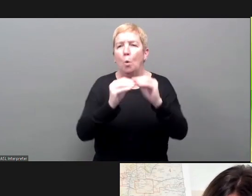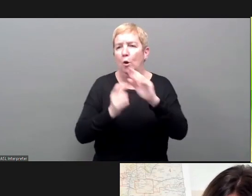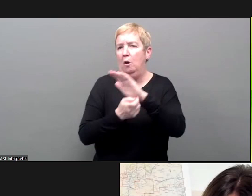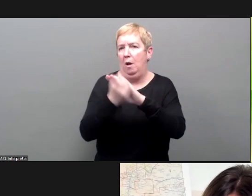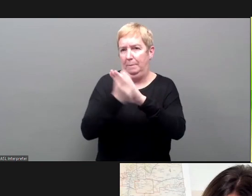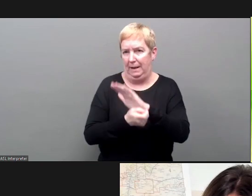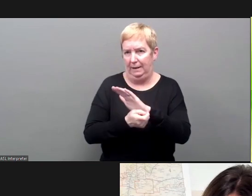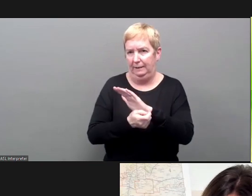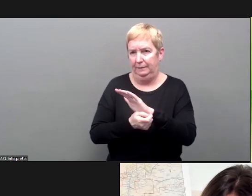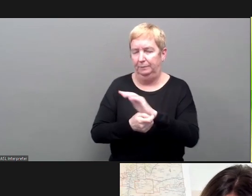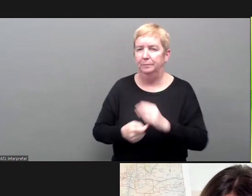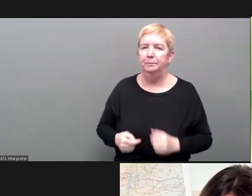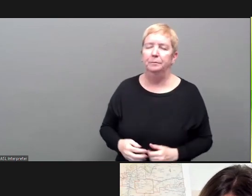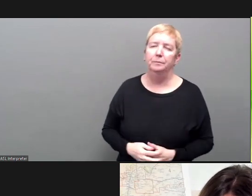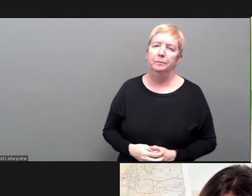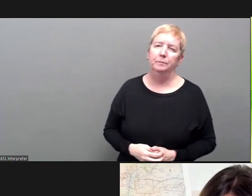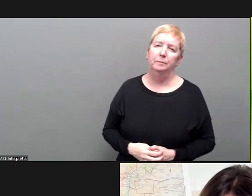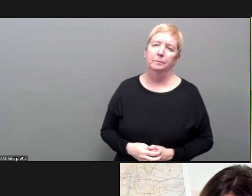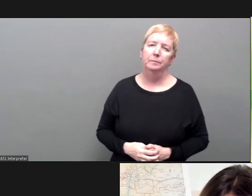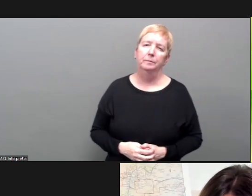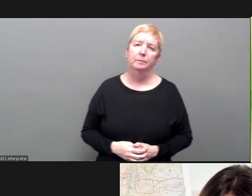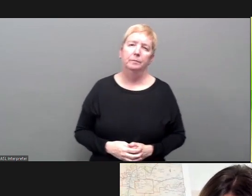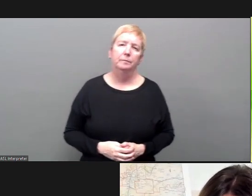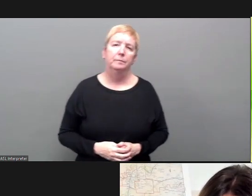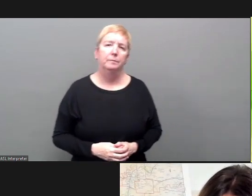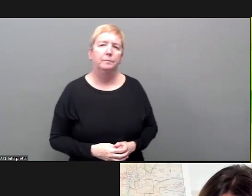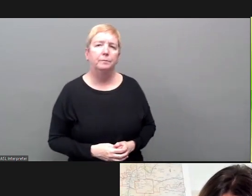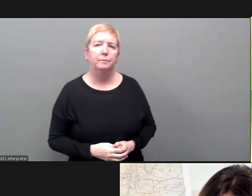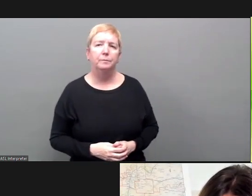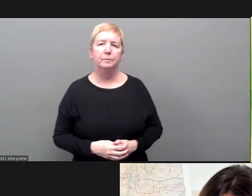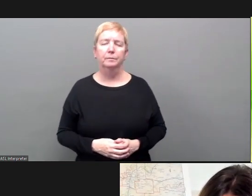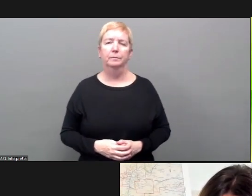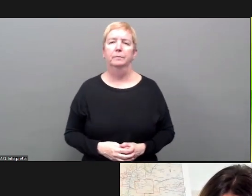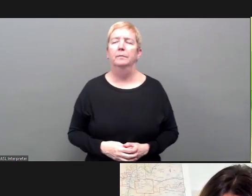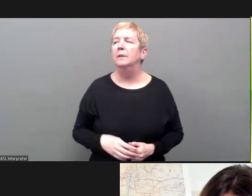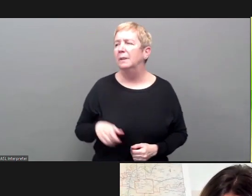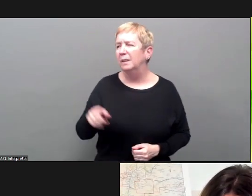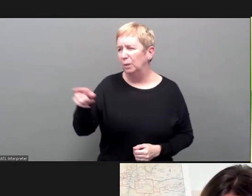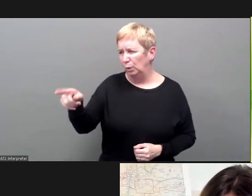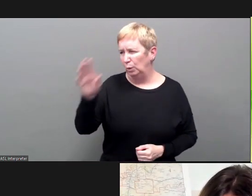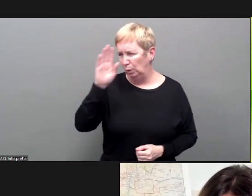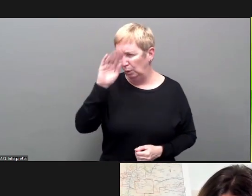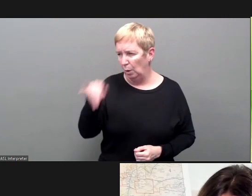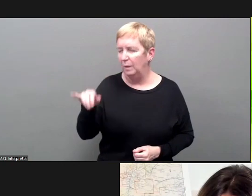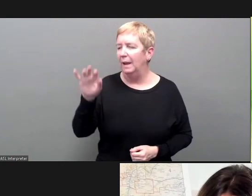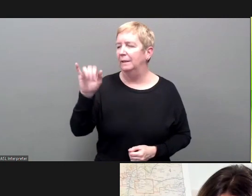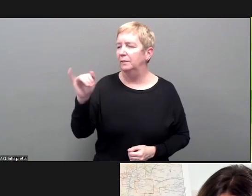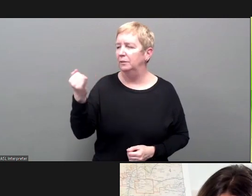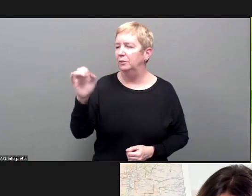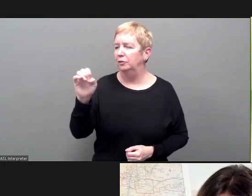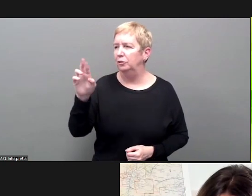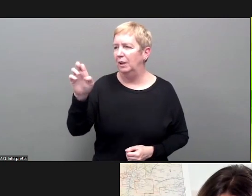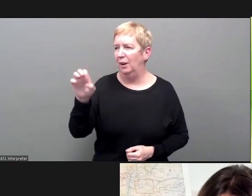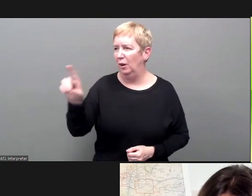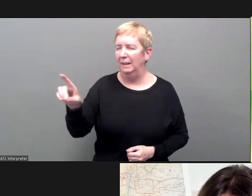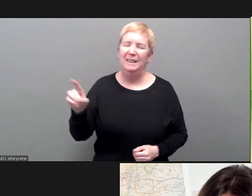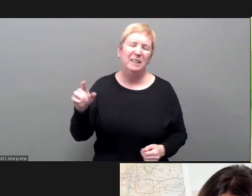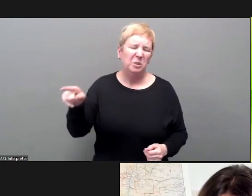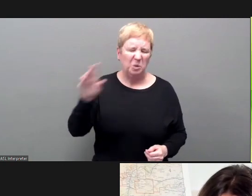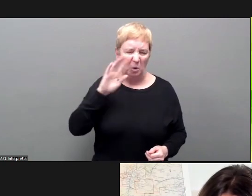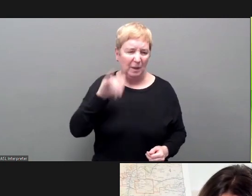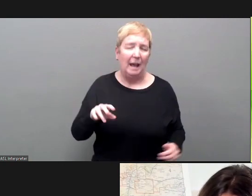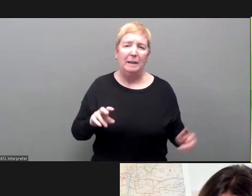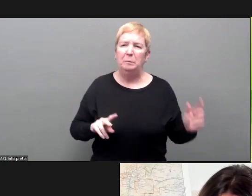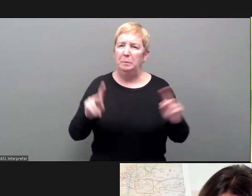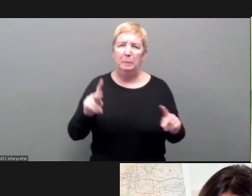we'll still continue to investigate some cases. I think Jared, that people aren't as happy to talk to us on the phone as they used to